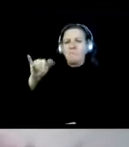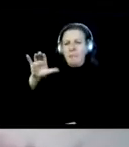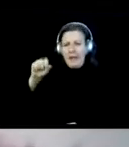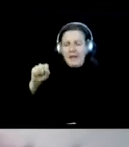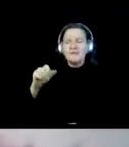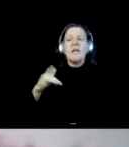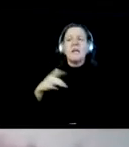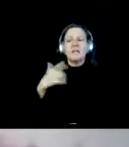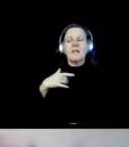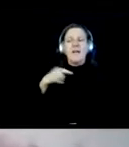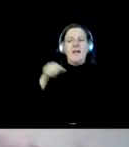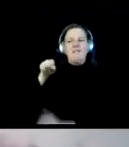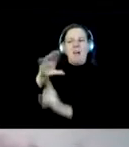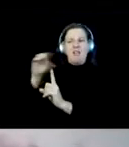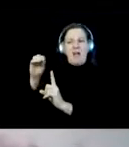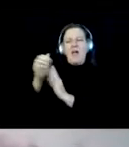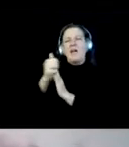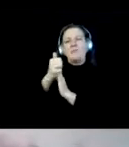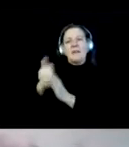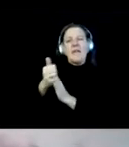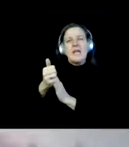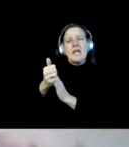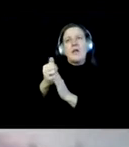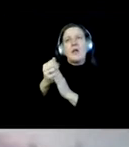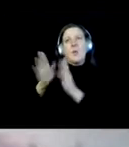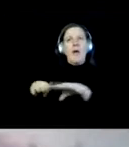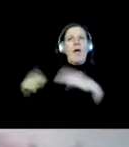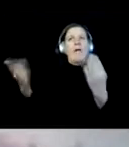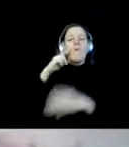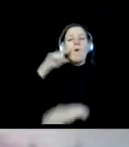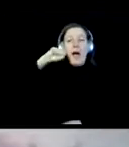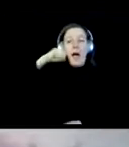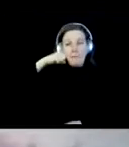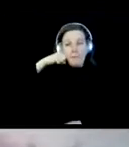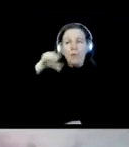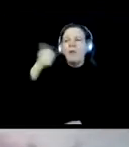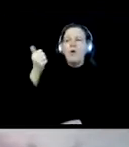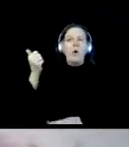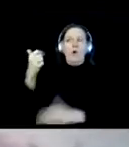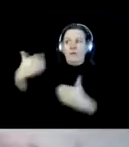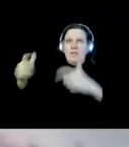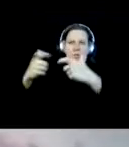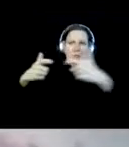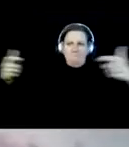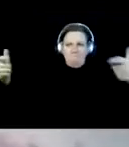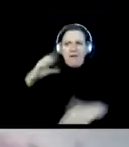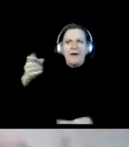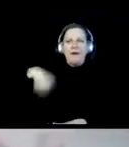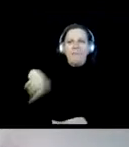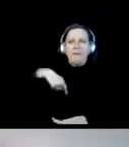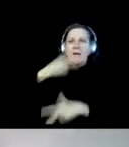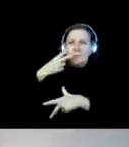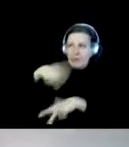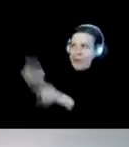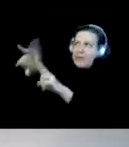Apple, or for the kind of mega companies that we now look to sometimes for guidance, or at least for